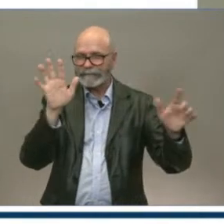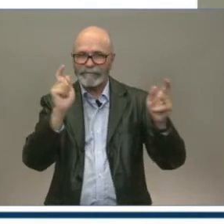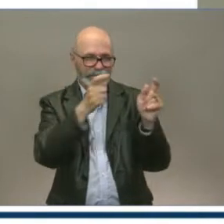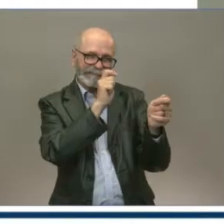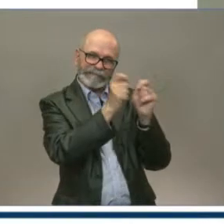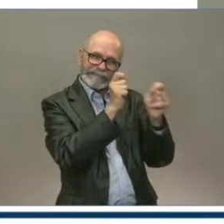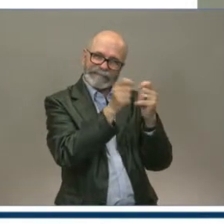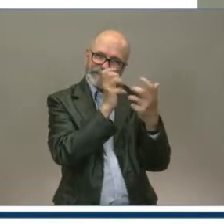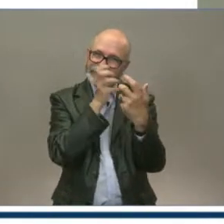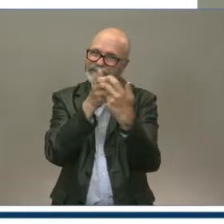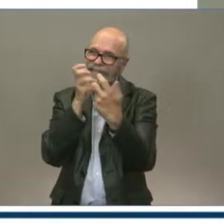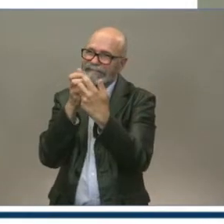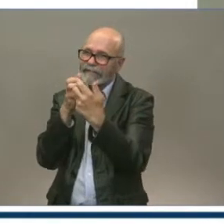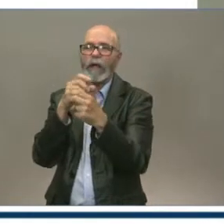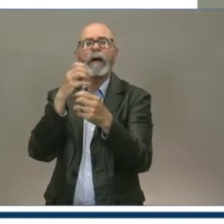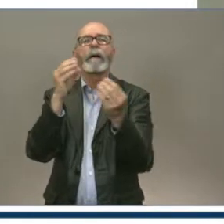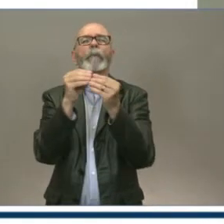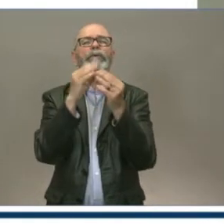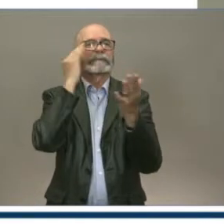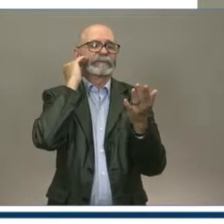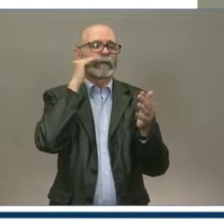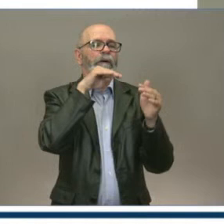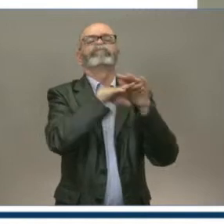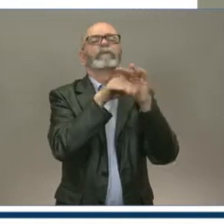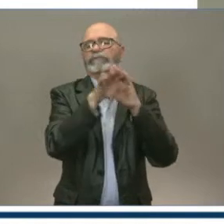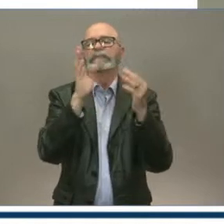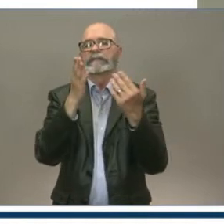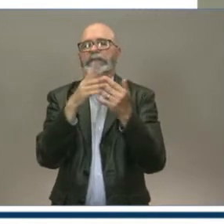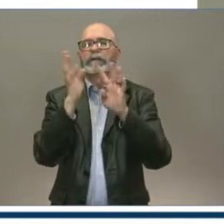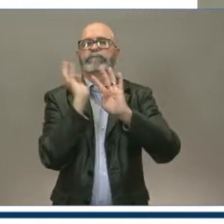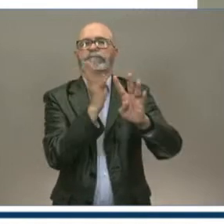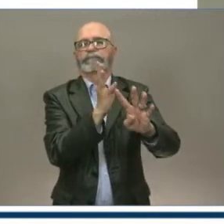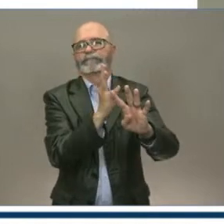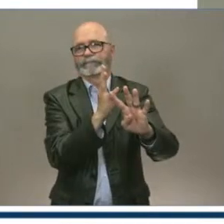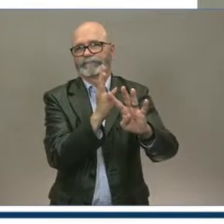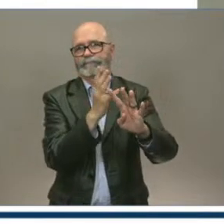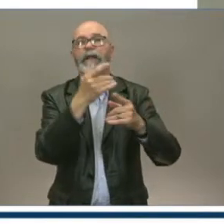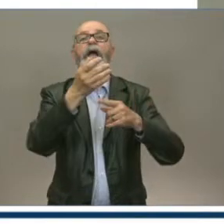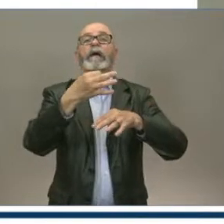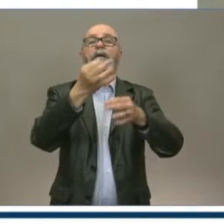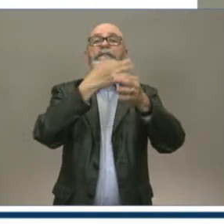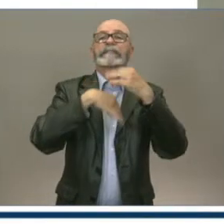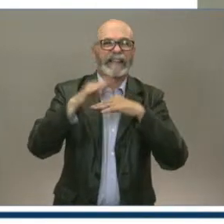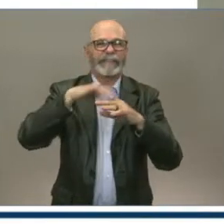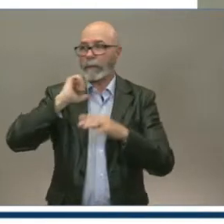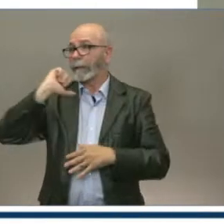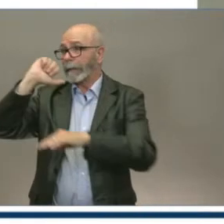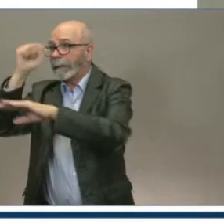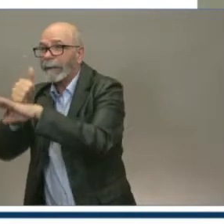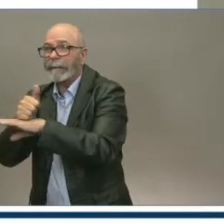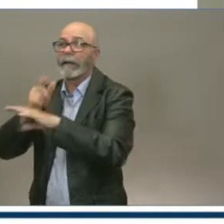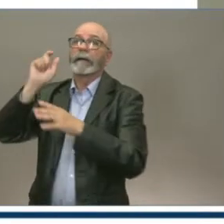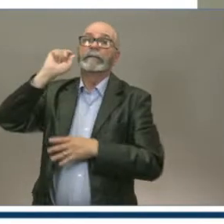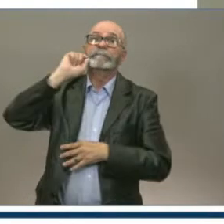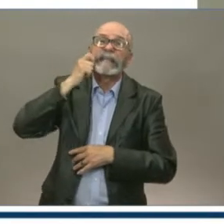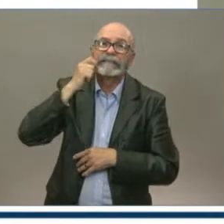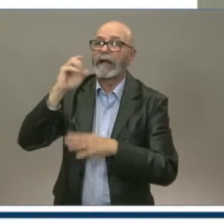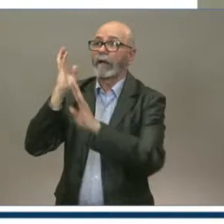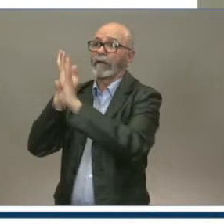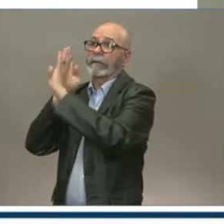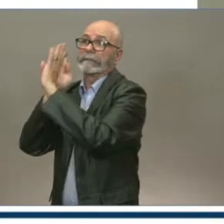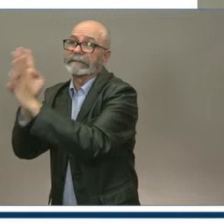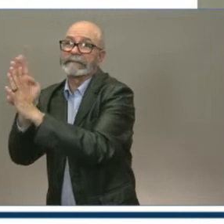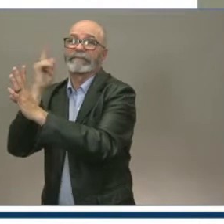access more quickly than they would if we were to do the work to set up specialized clinics for them. So those groups that were identified